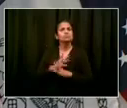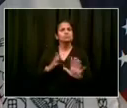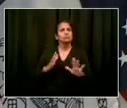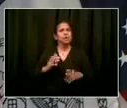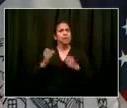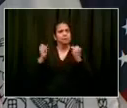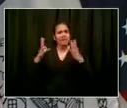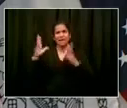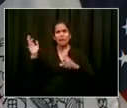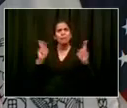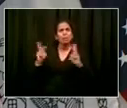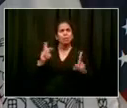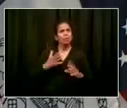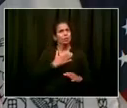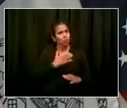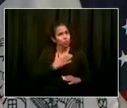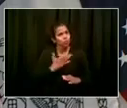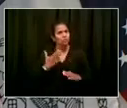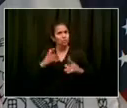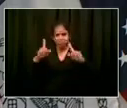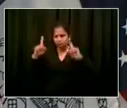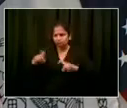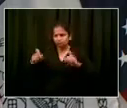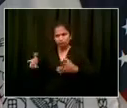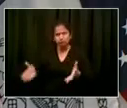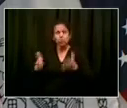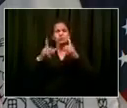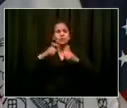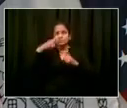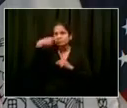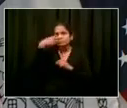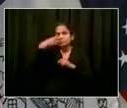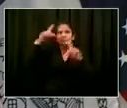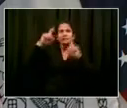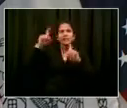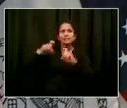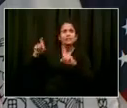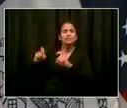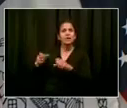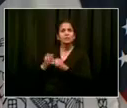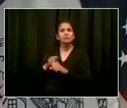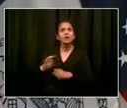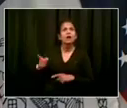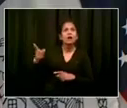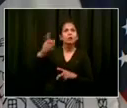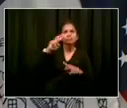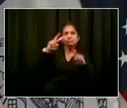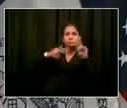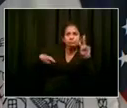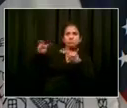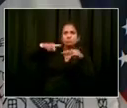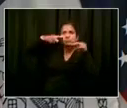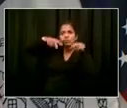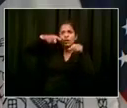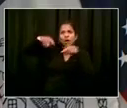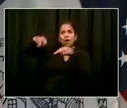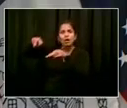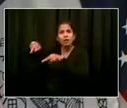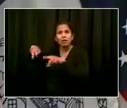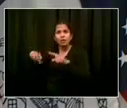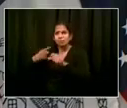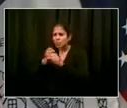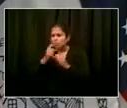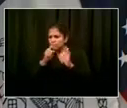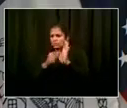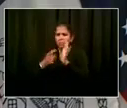that. So I think you're going to see a lot of care taken in terms of health and safety. And that makes